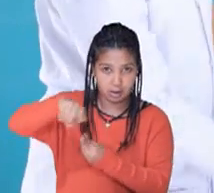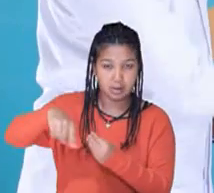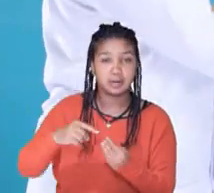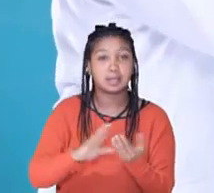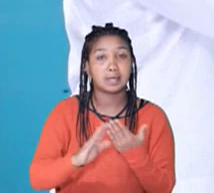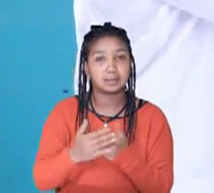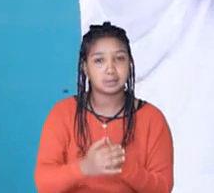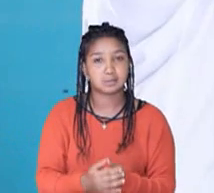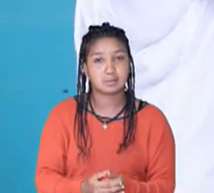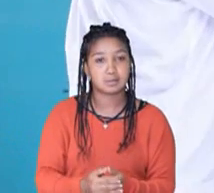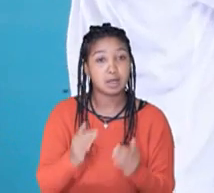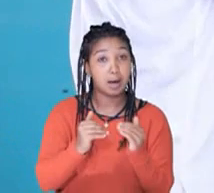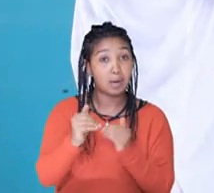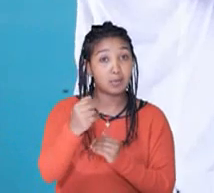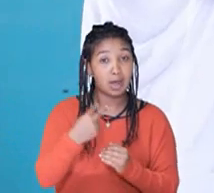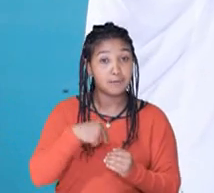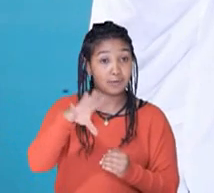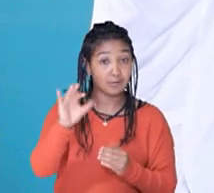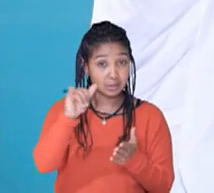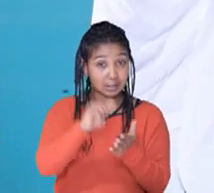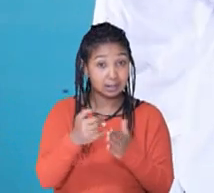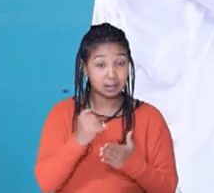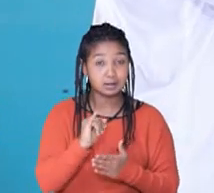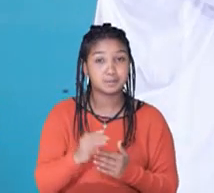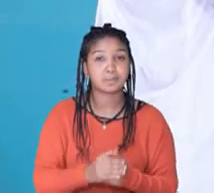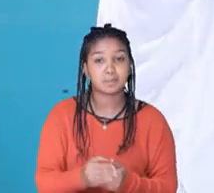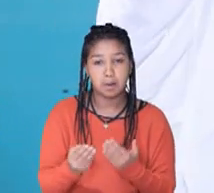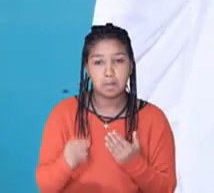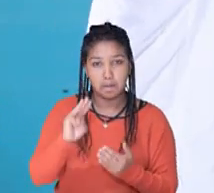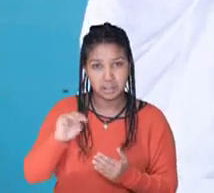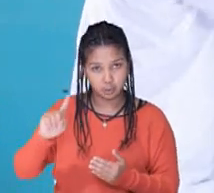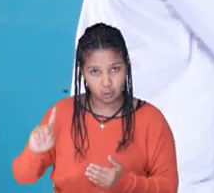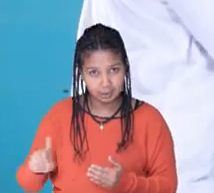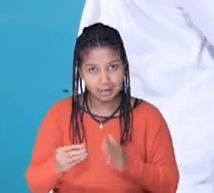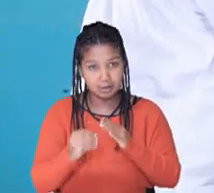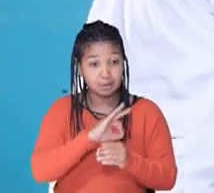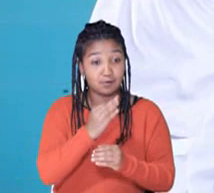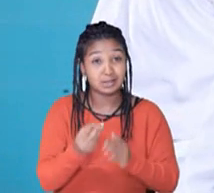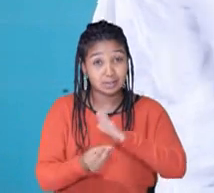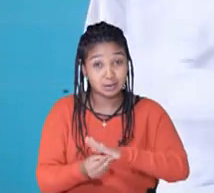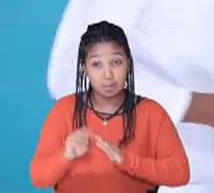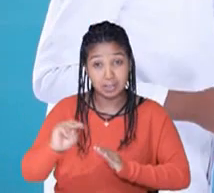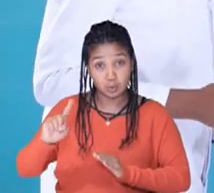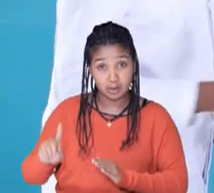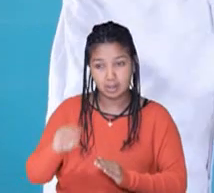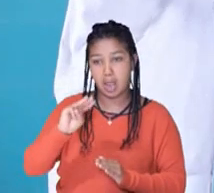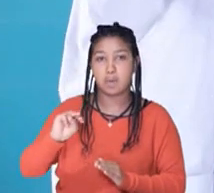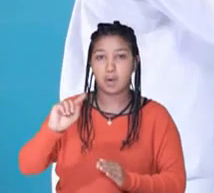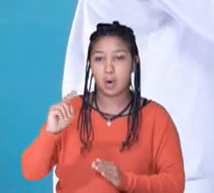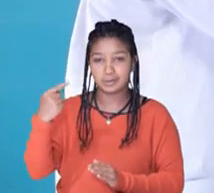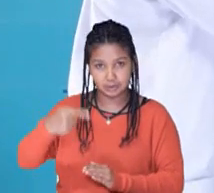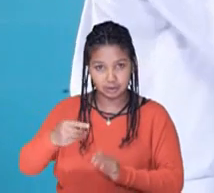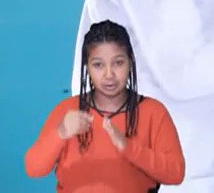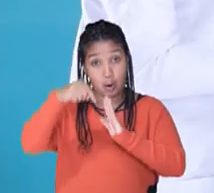case. So above we have found that there is mass 1. The force exerted on mass 1 is m1g. m1g